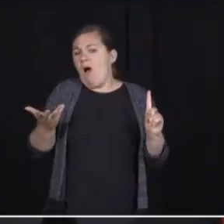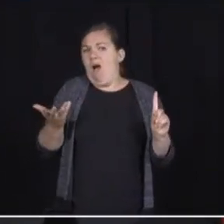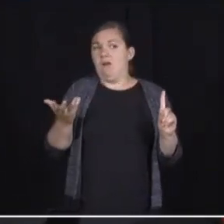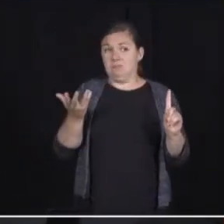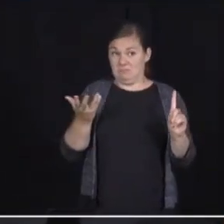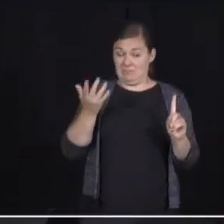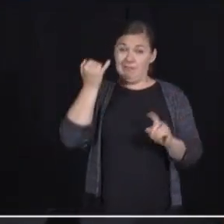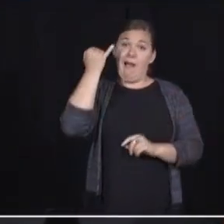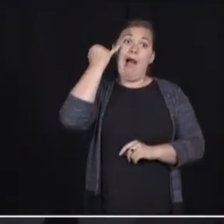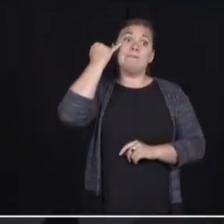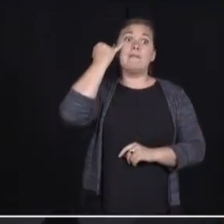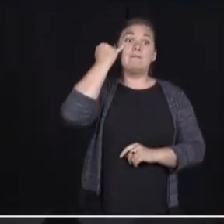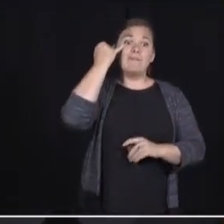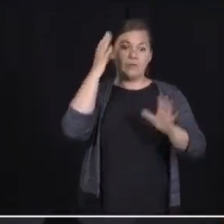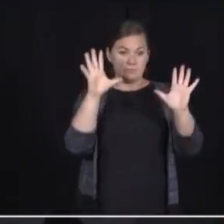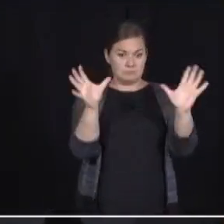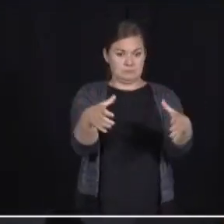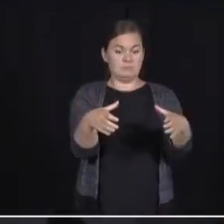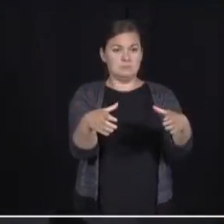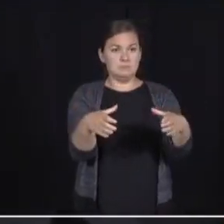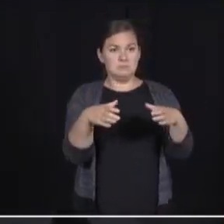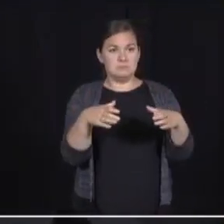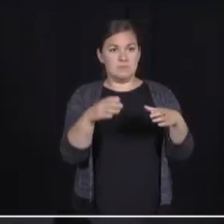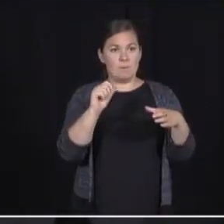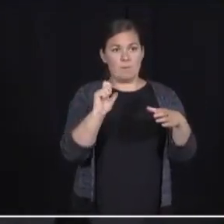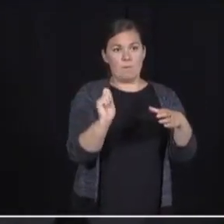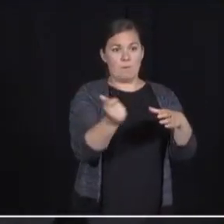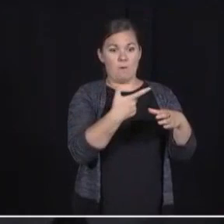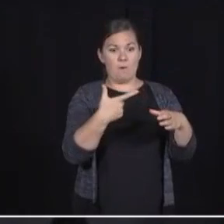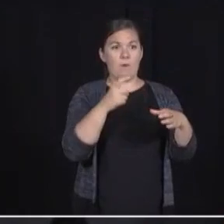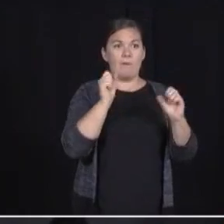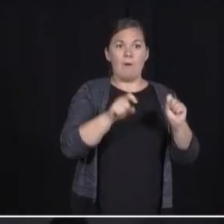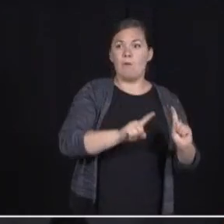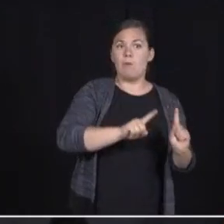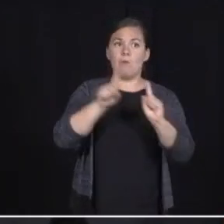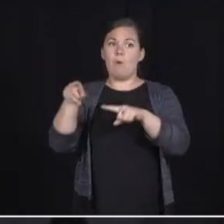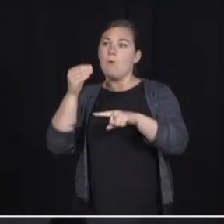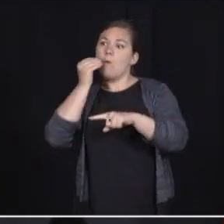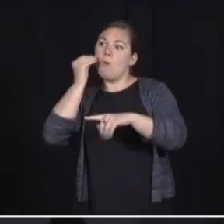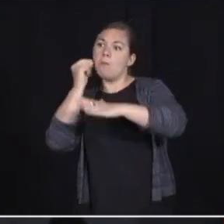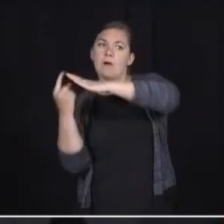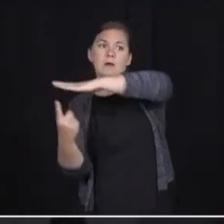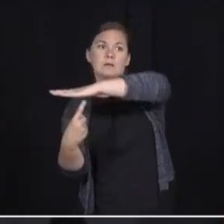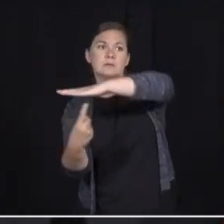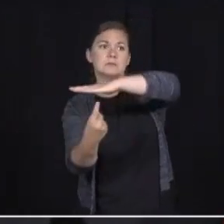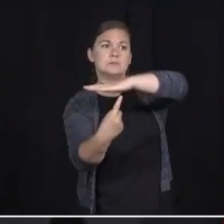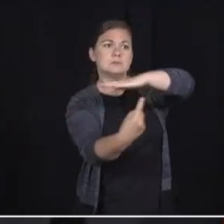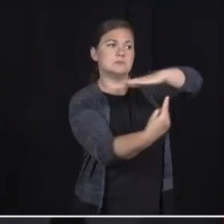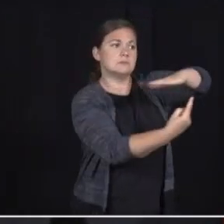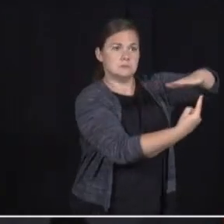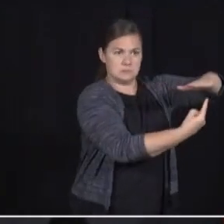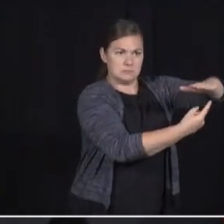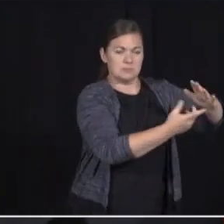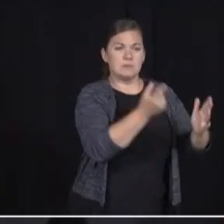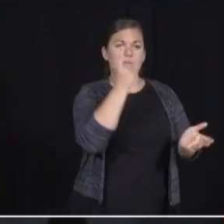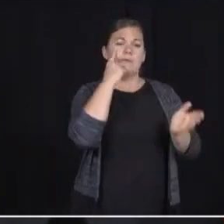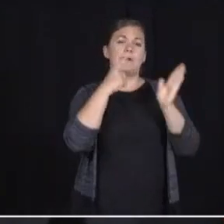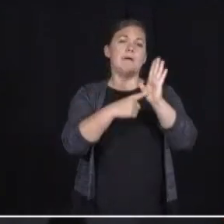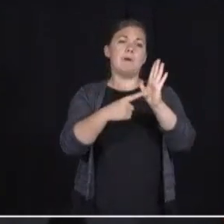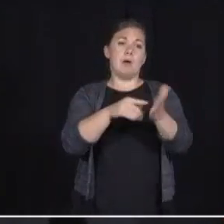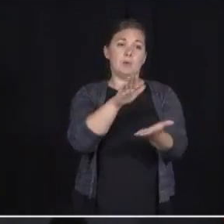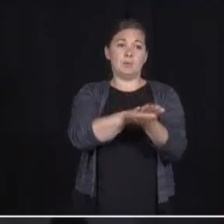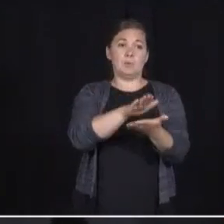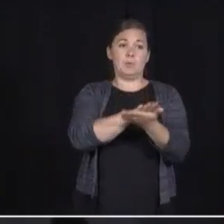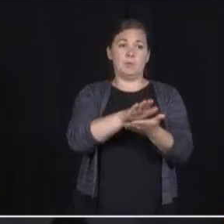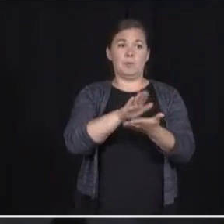get tested, and isolate. You mentioned yesterday if there's evidence of a case, even a suspected case in a school, all the contacts of that